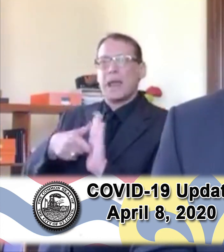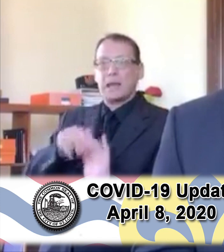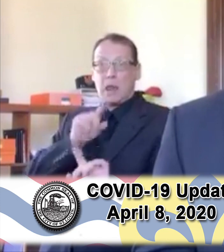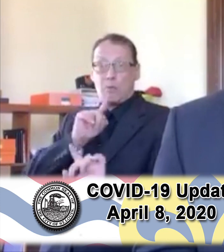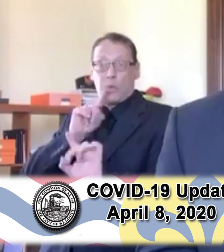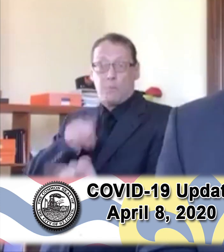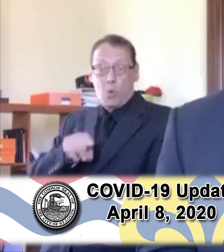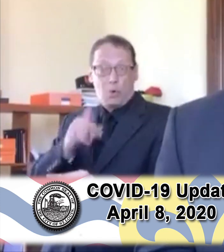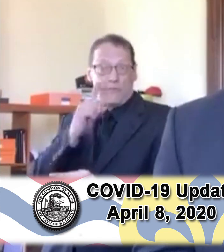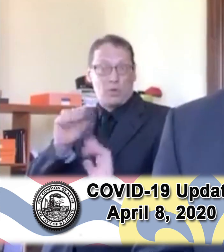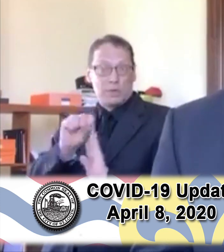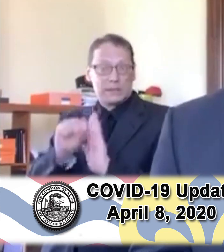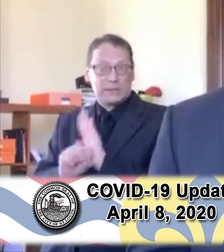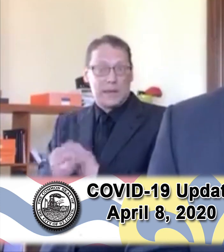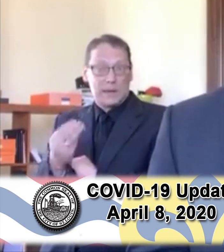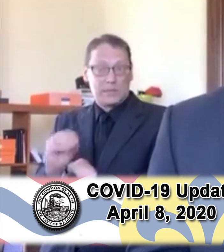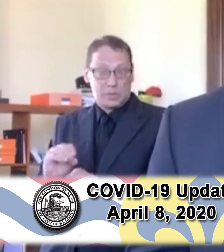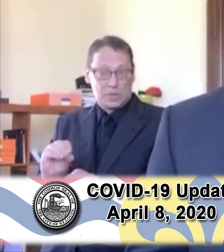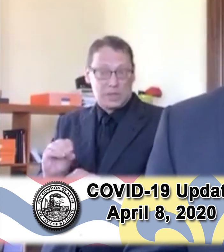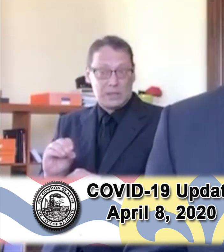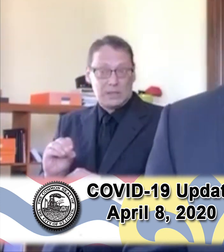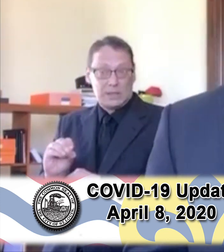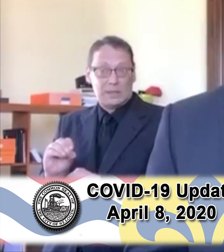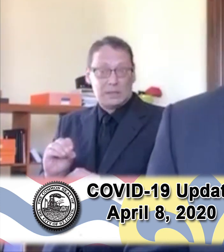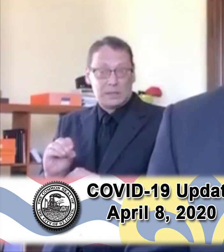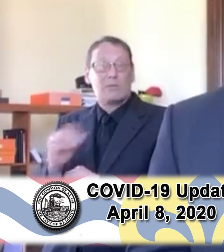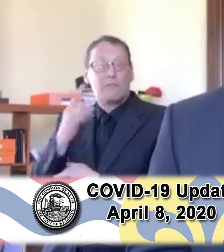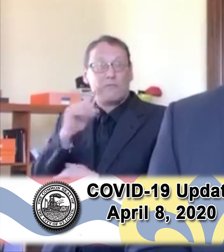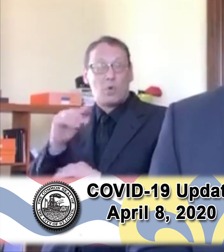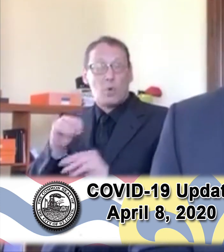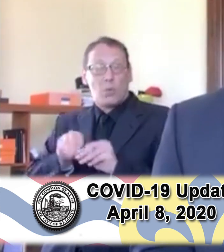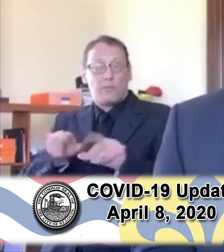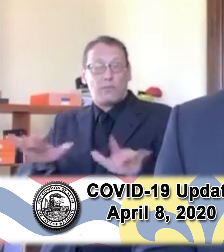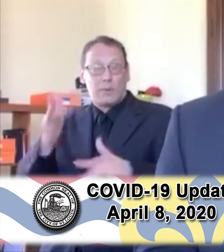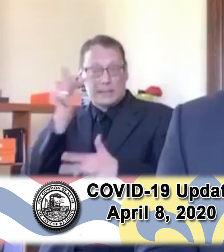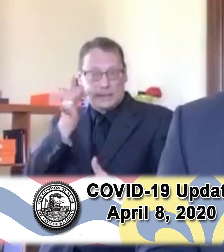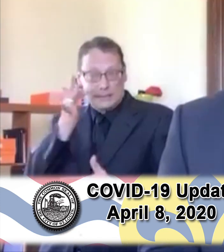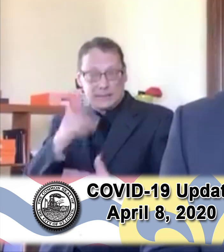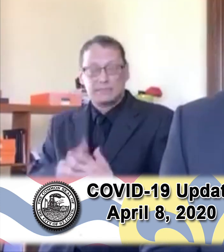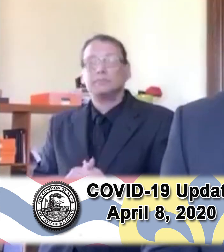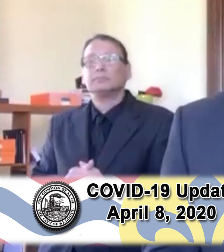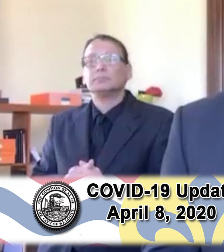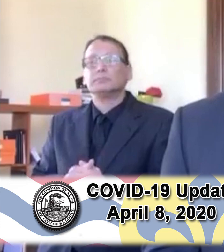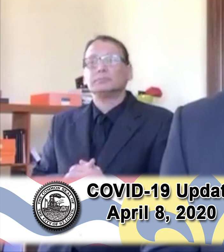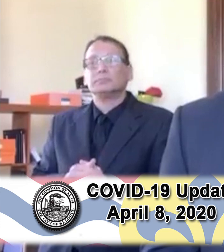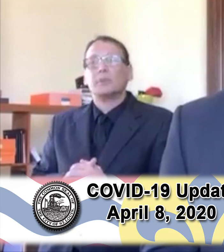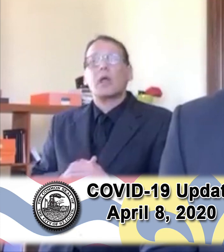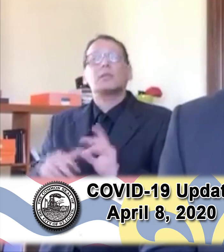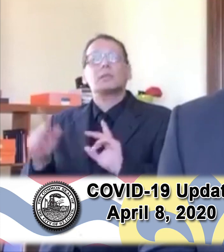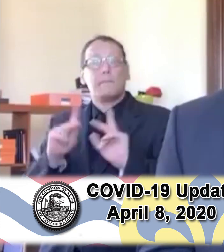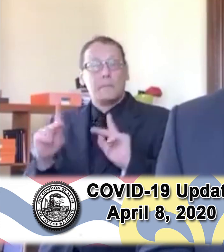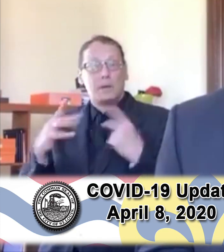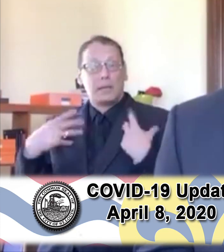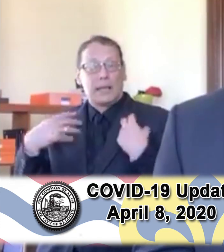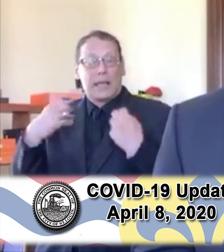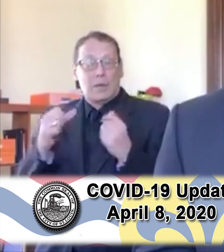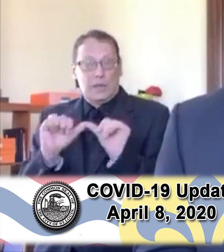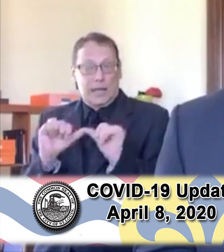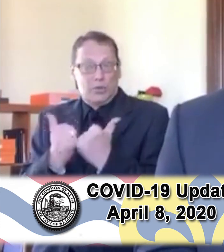are required to report reportable communicable diseases to their local public health agency and the